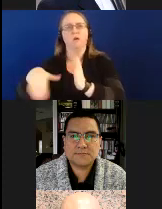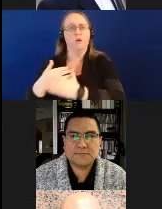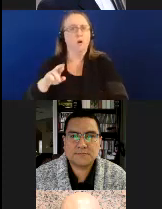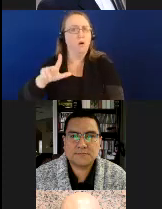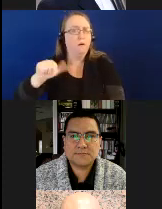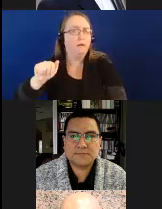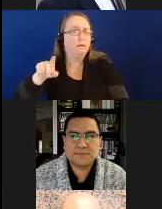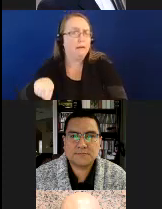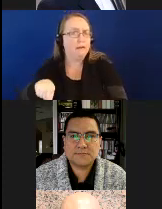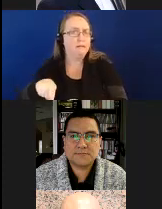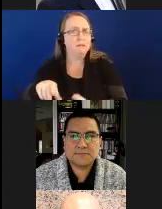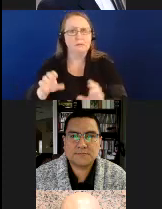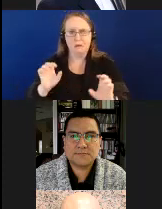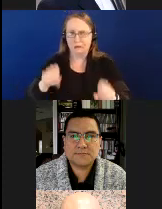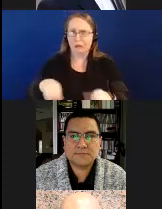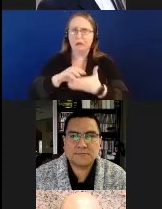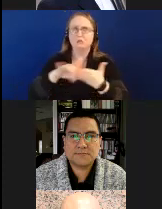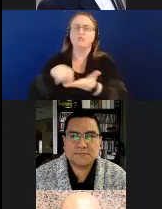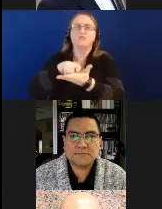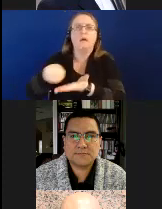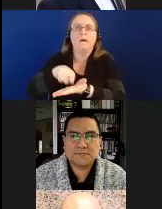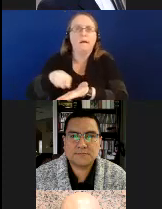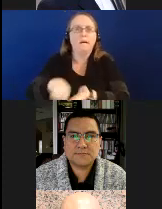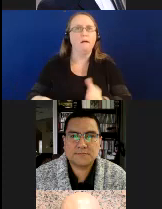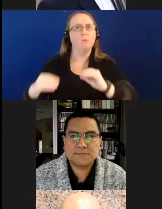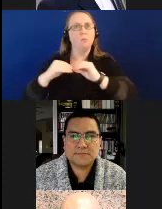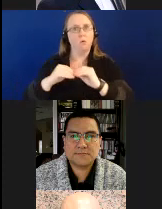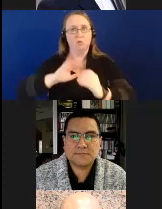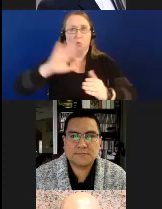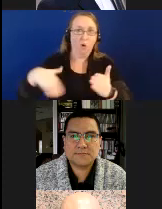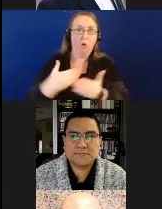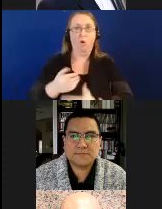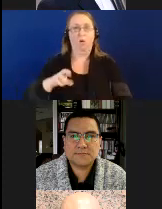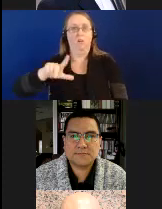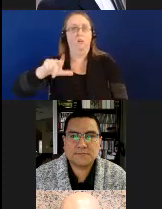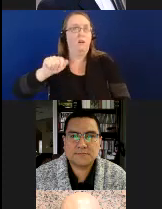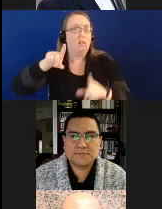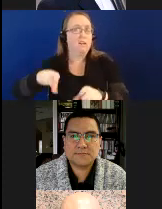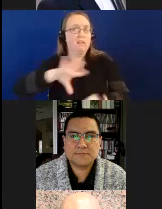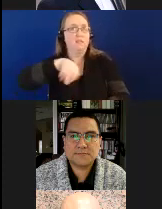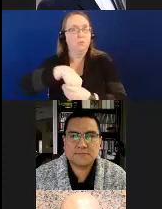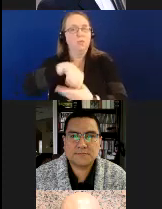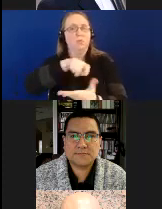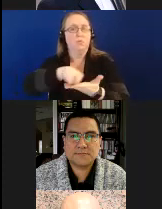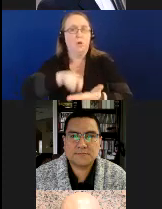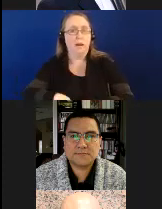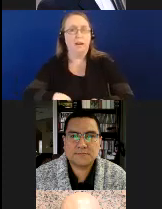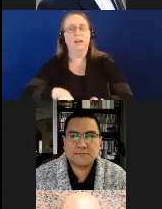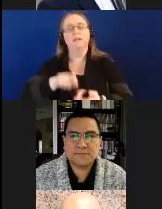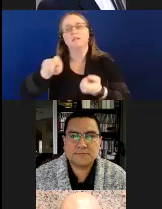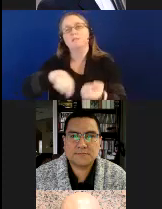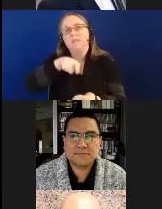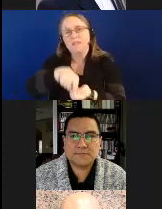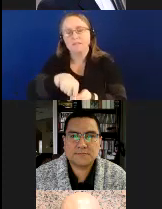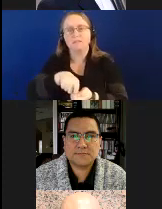have students write more? So can we have writing in all of our RLA tests? And can we also specifically have students